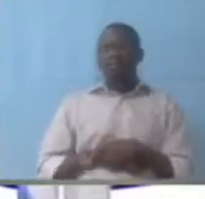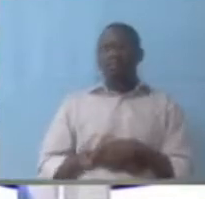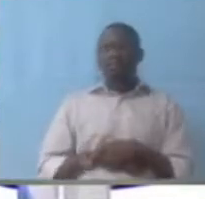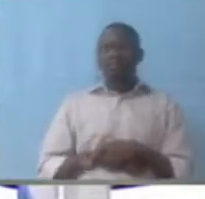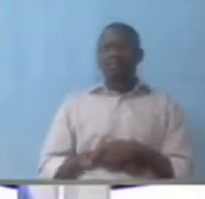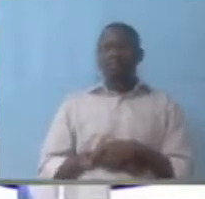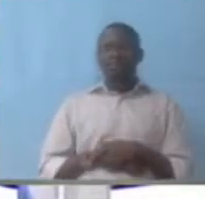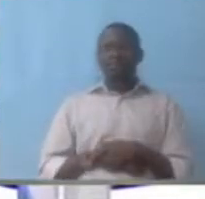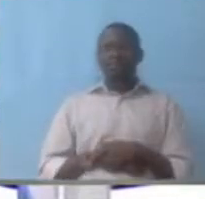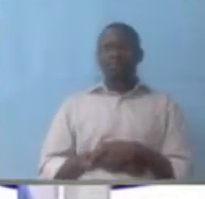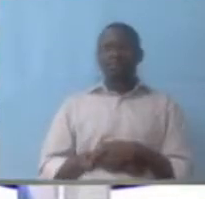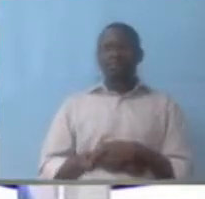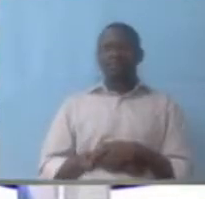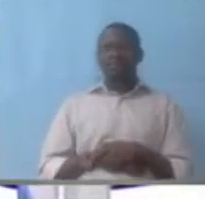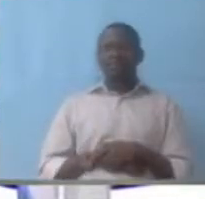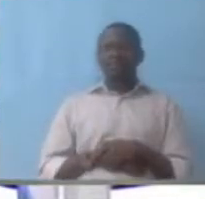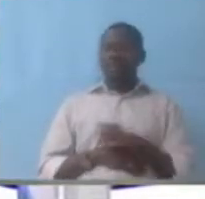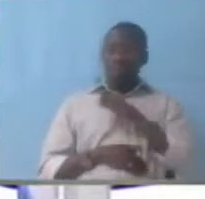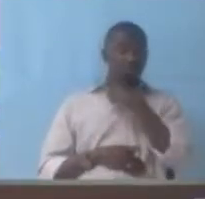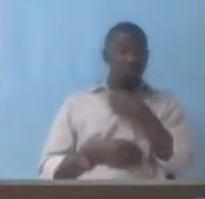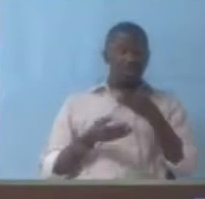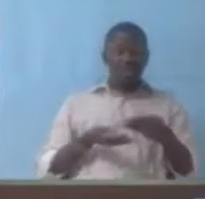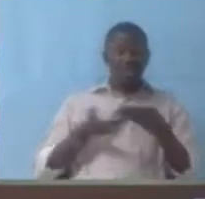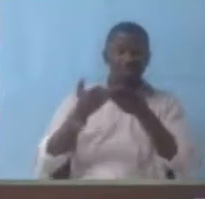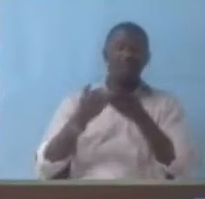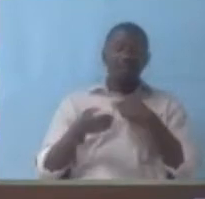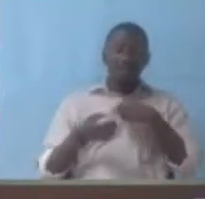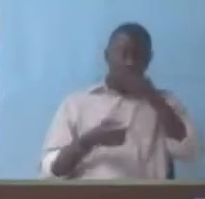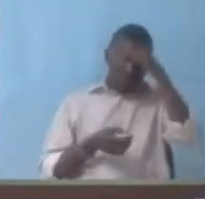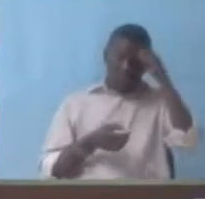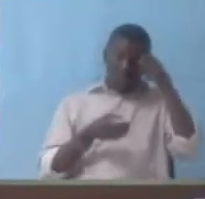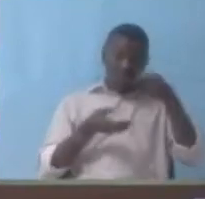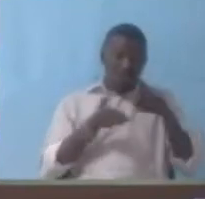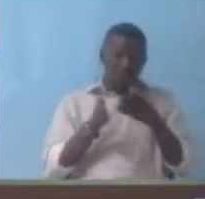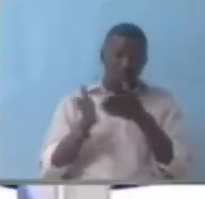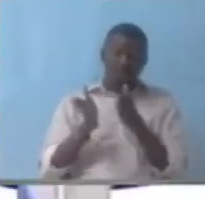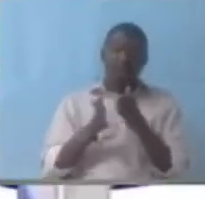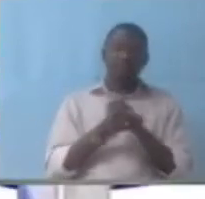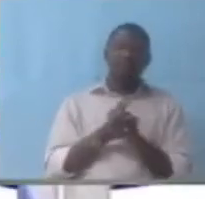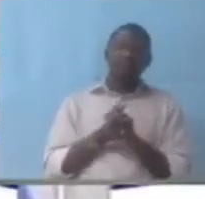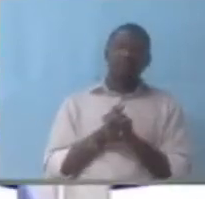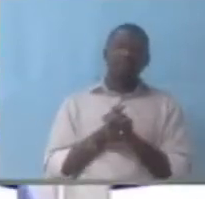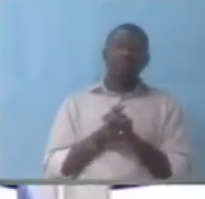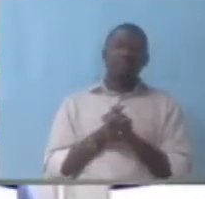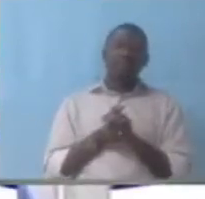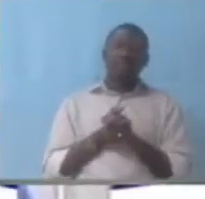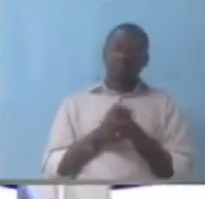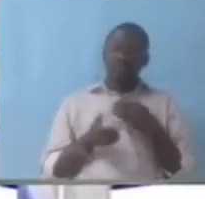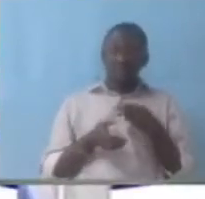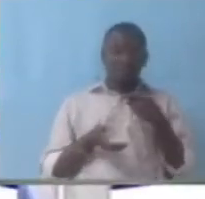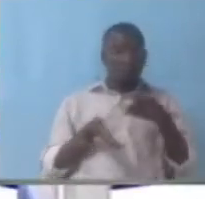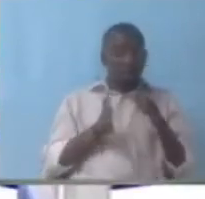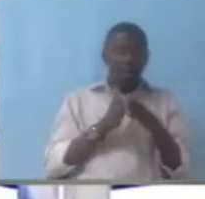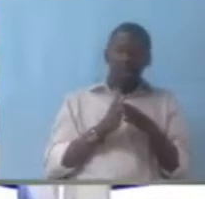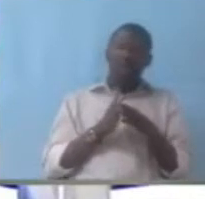back a coin in giving them that framework. Kao coining Alhalo Ninta Kadila. Within which to maneuver and navigate. And Ungedo